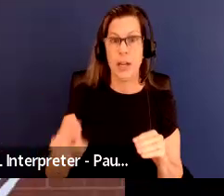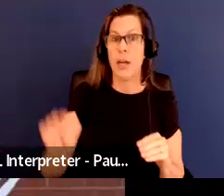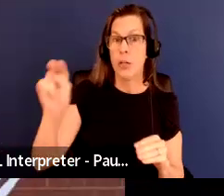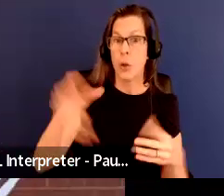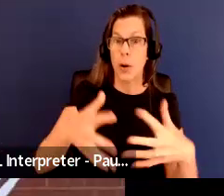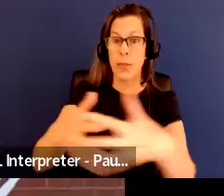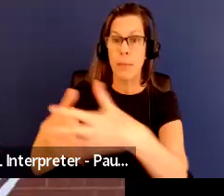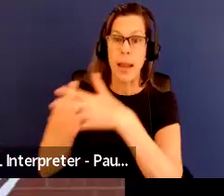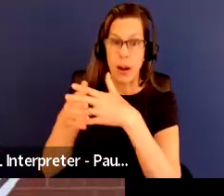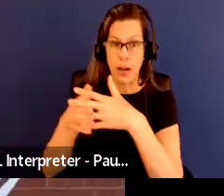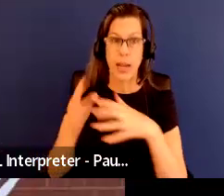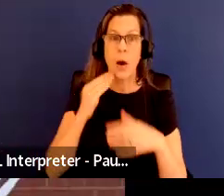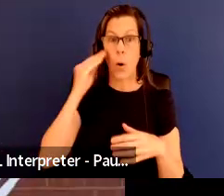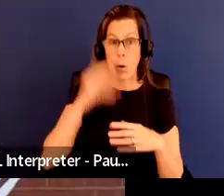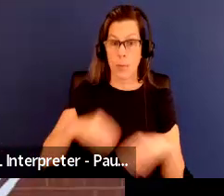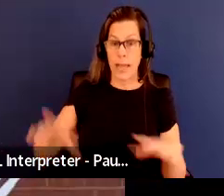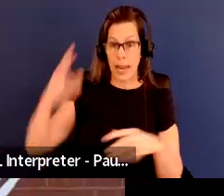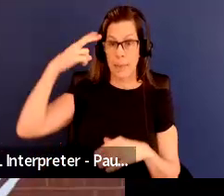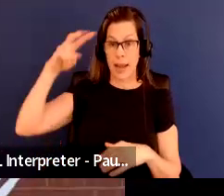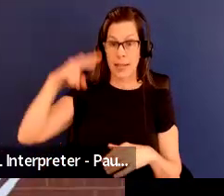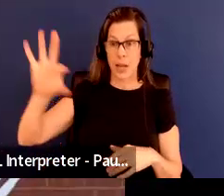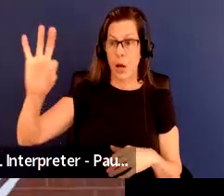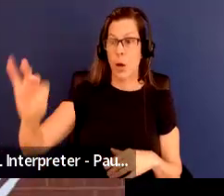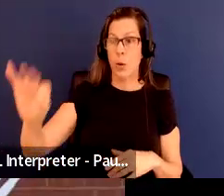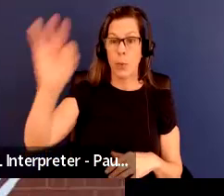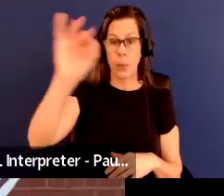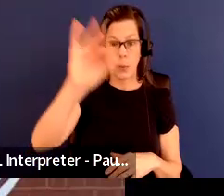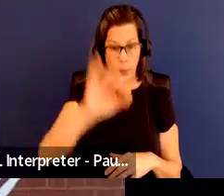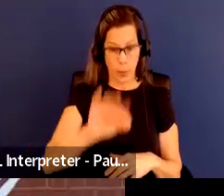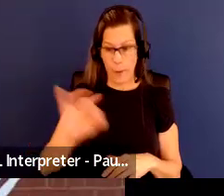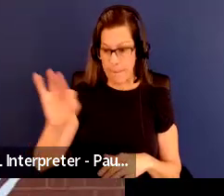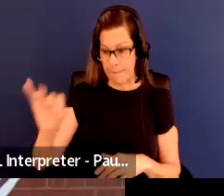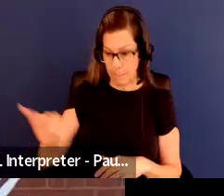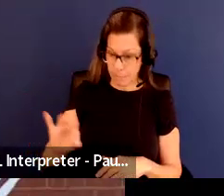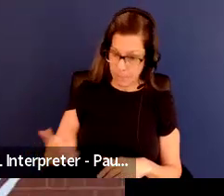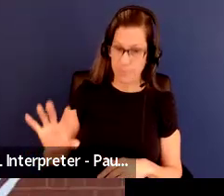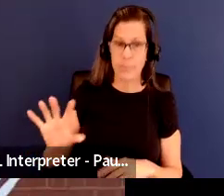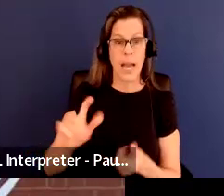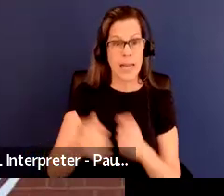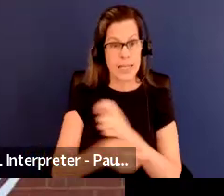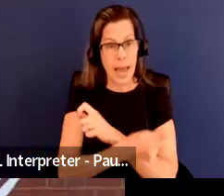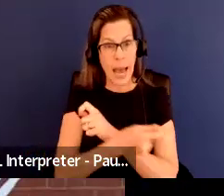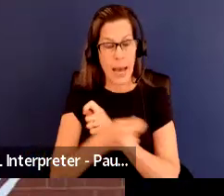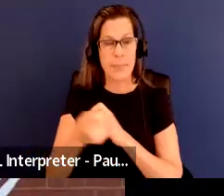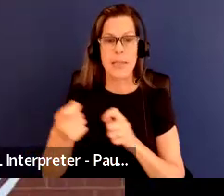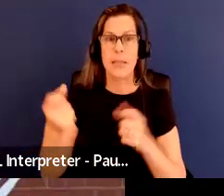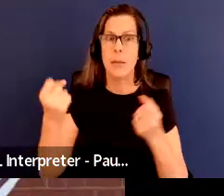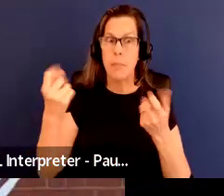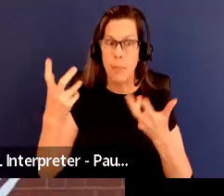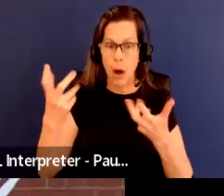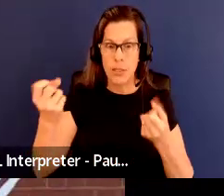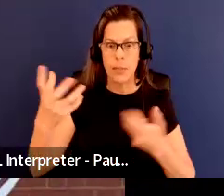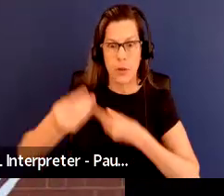to its homeland in Mexico. It adapts and it transforms and may take multiple generations